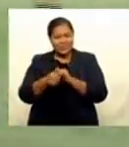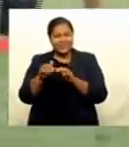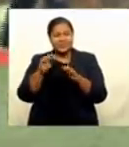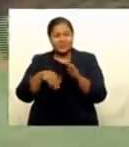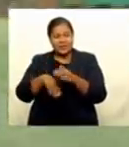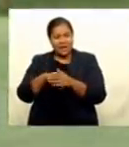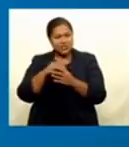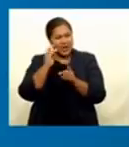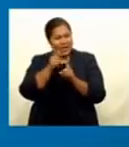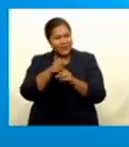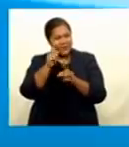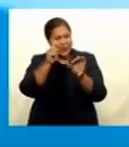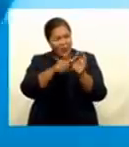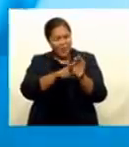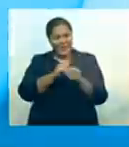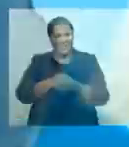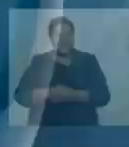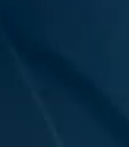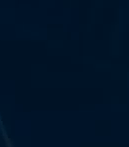gold.